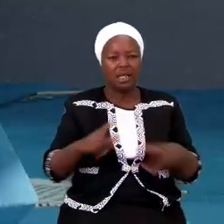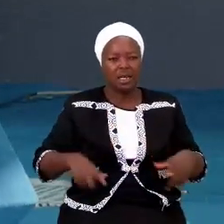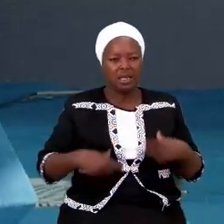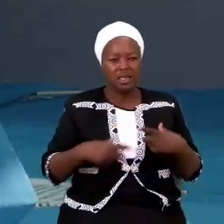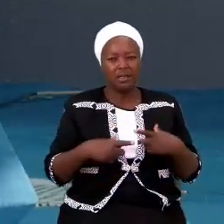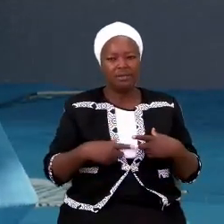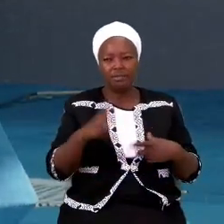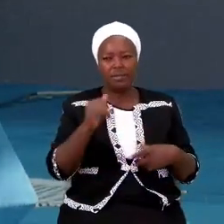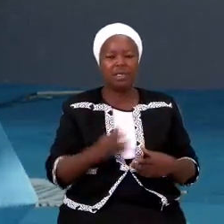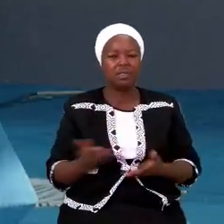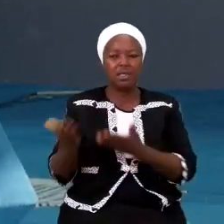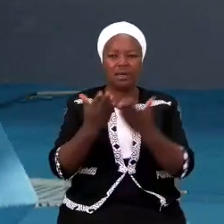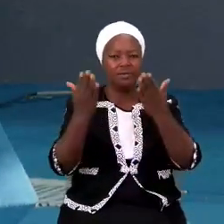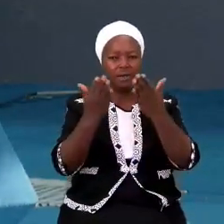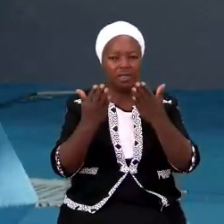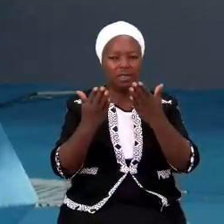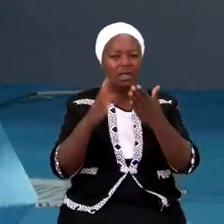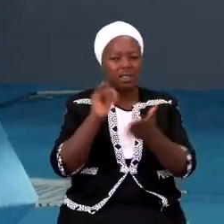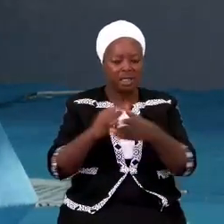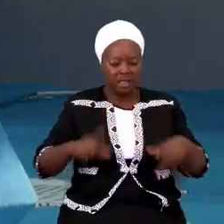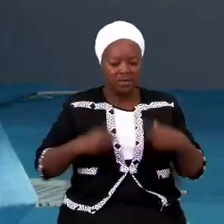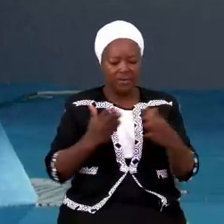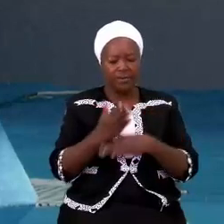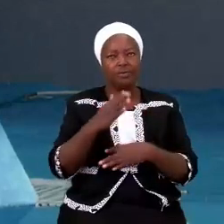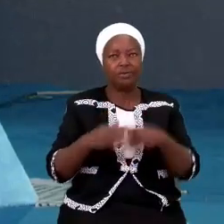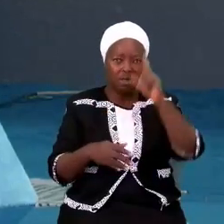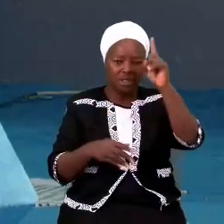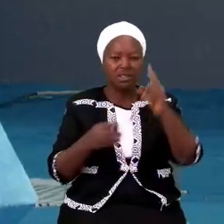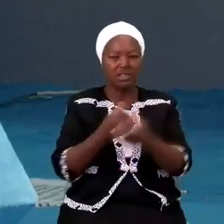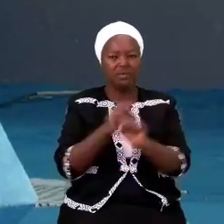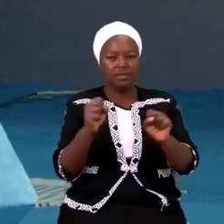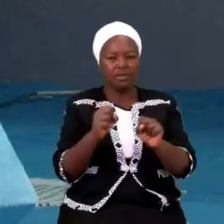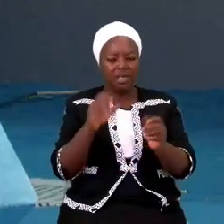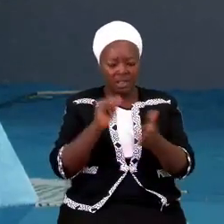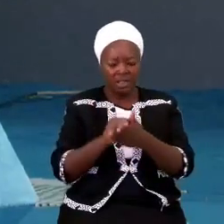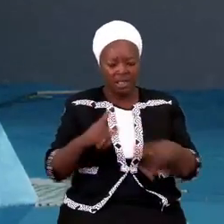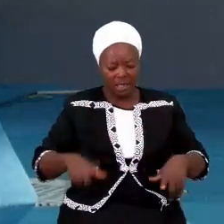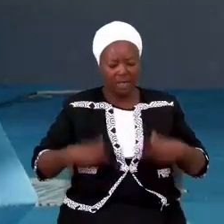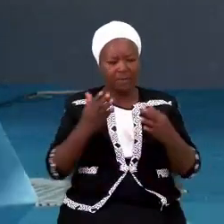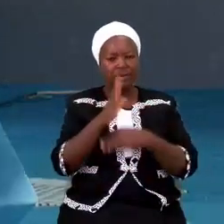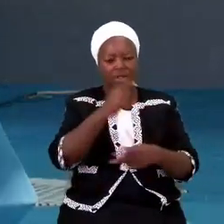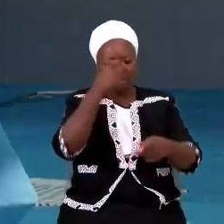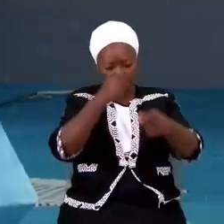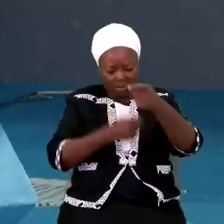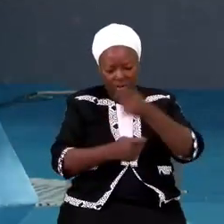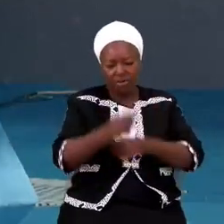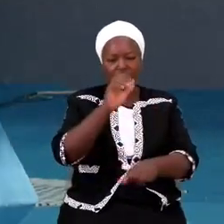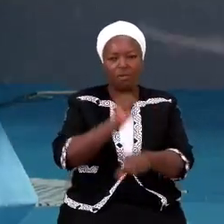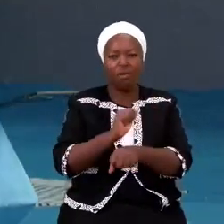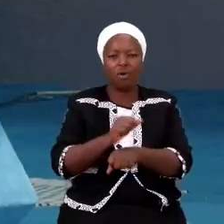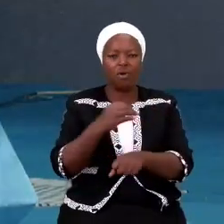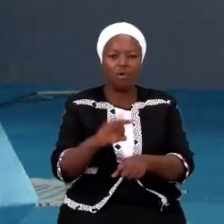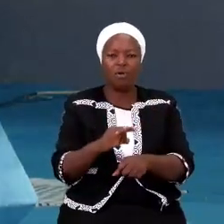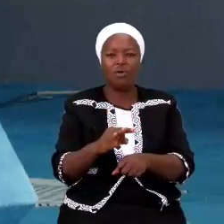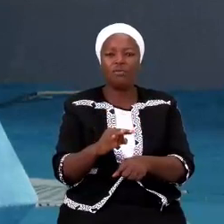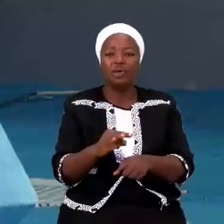substitutionary work of atonement, the people that believe on the Lord, that they which live should